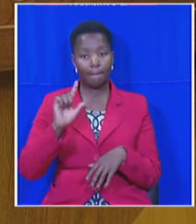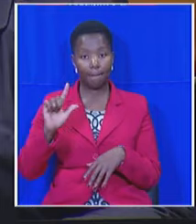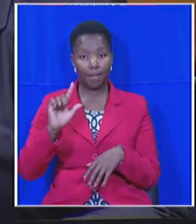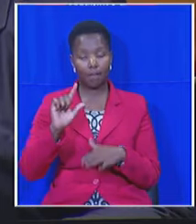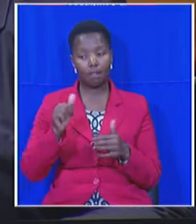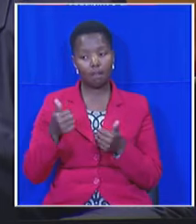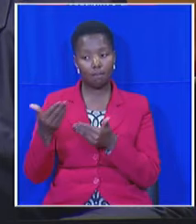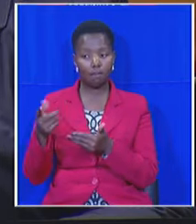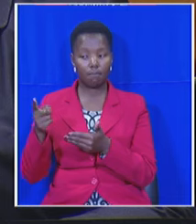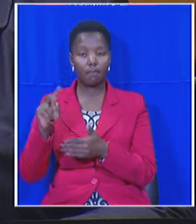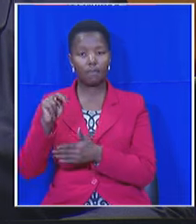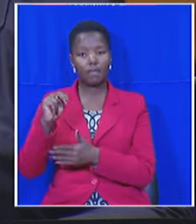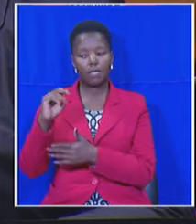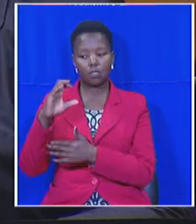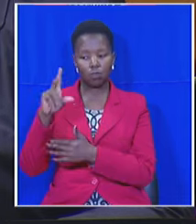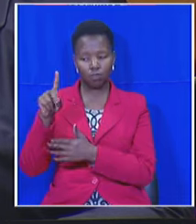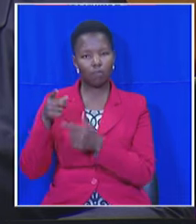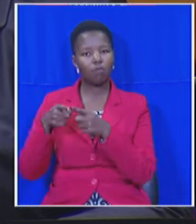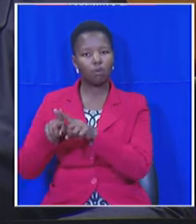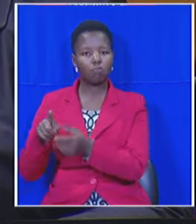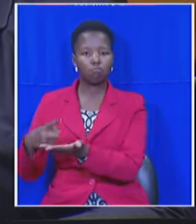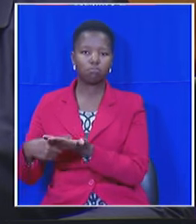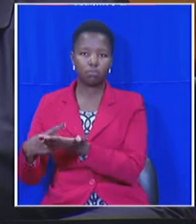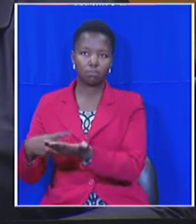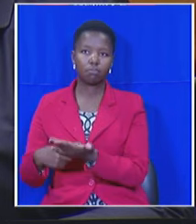bill will be sent to the National Council of Provinces for